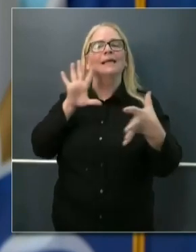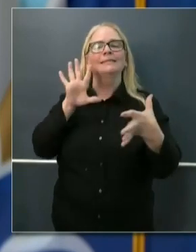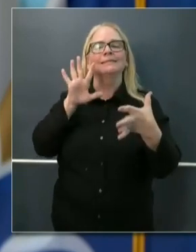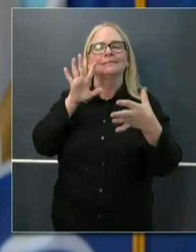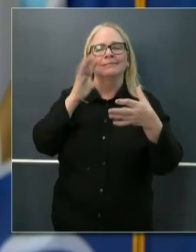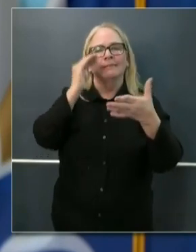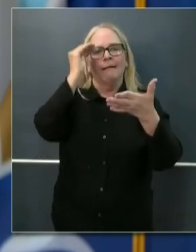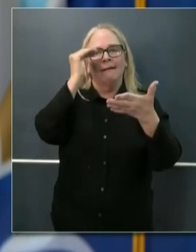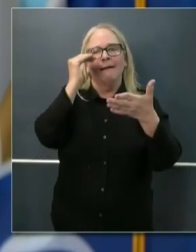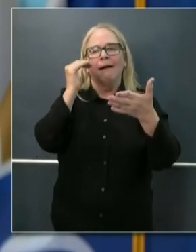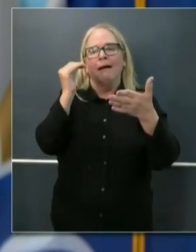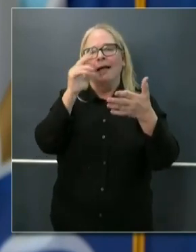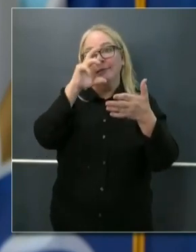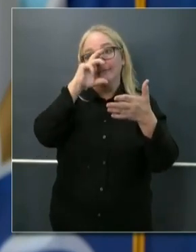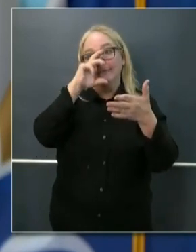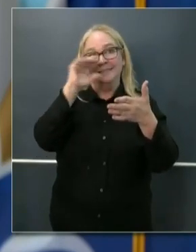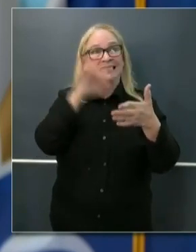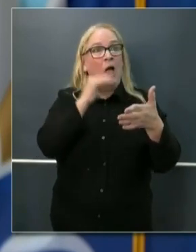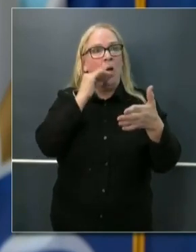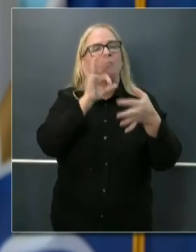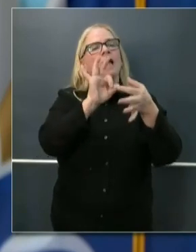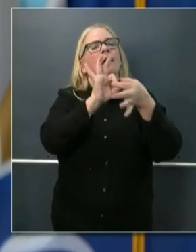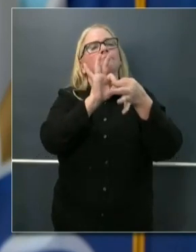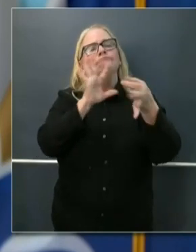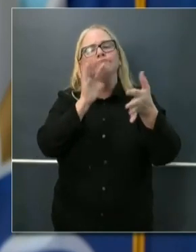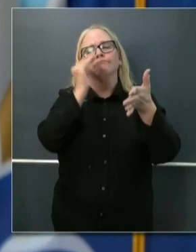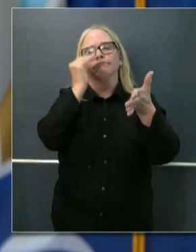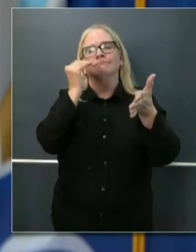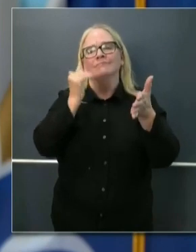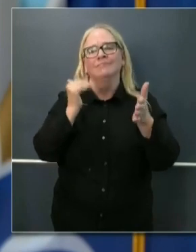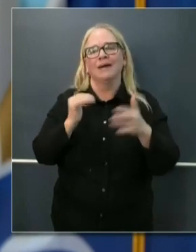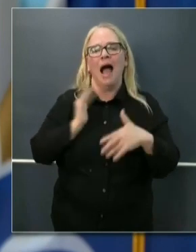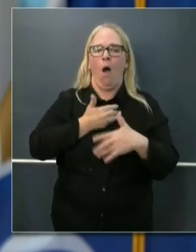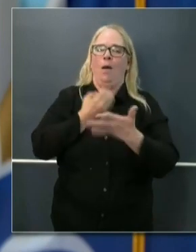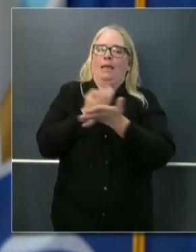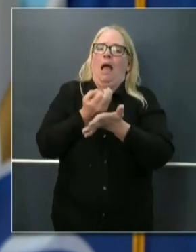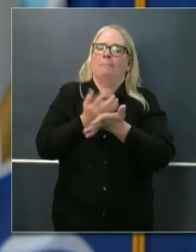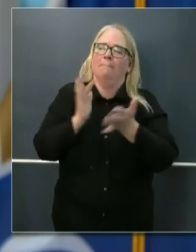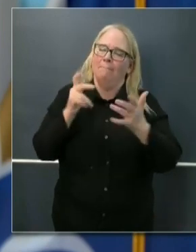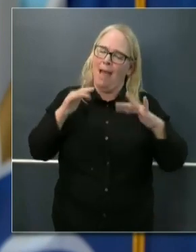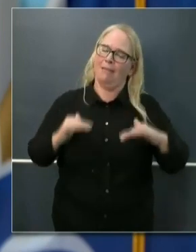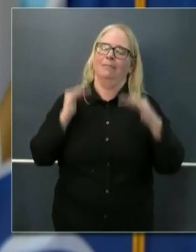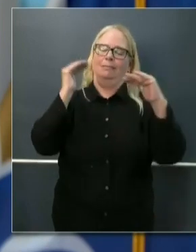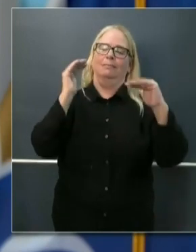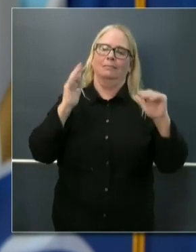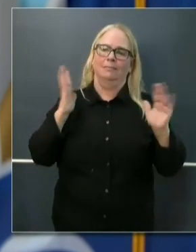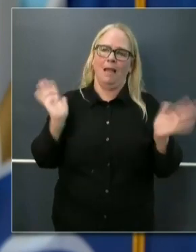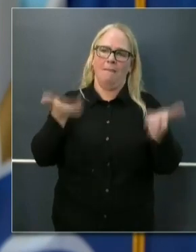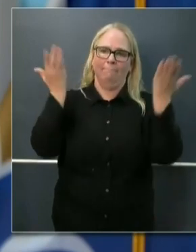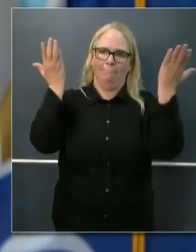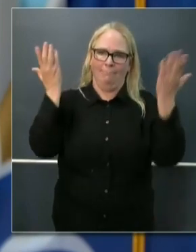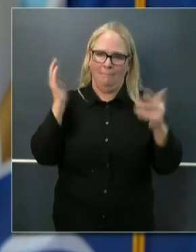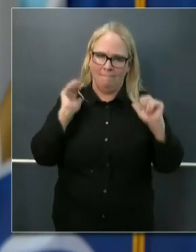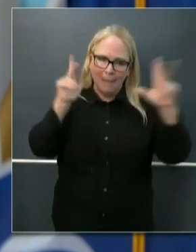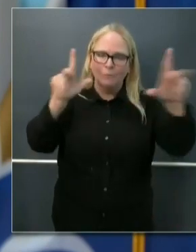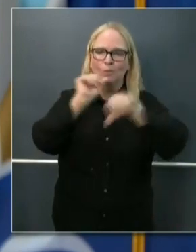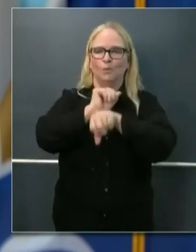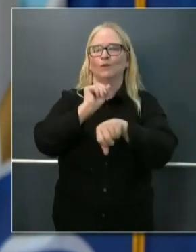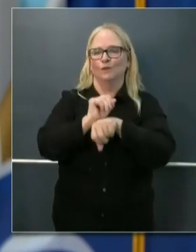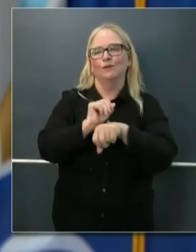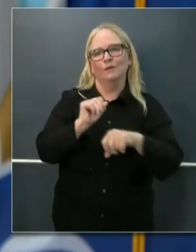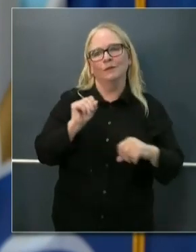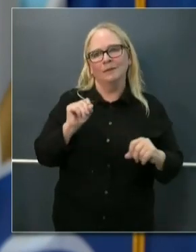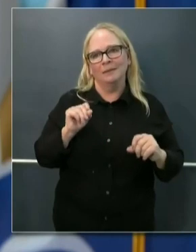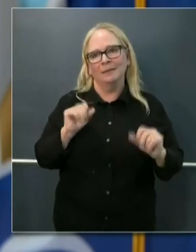to loosen the stay-at-home orders and get this economy back up and get many of you back to work into whatever semblance